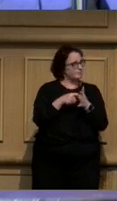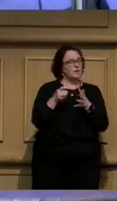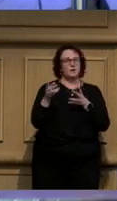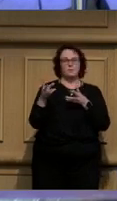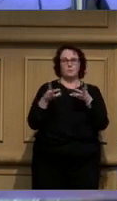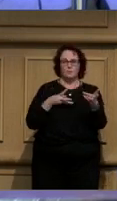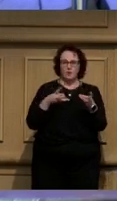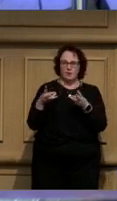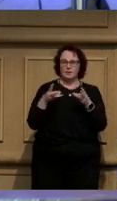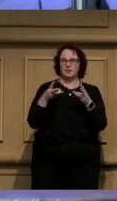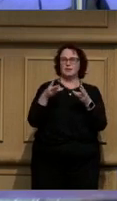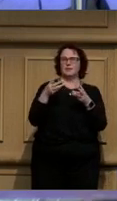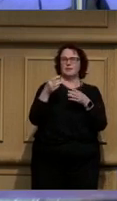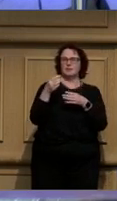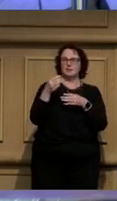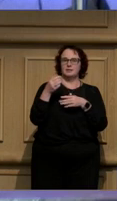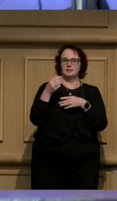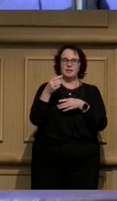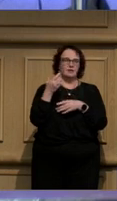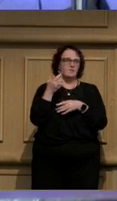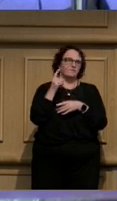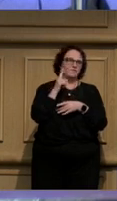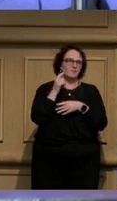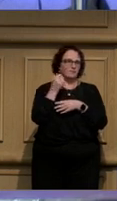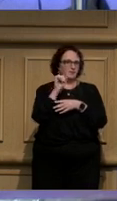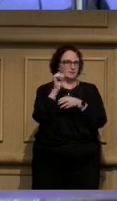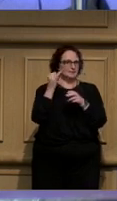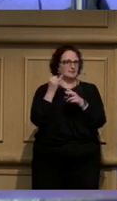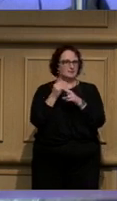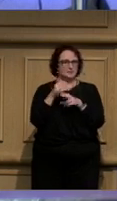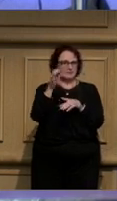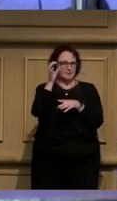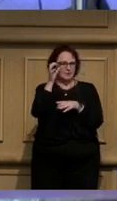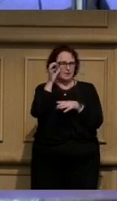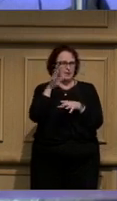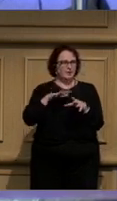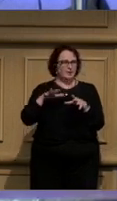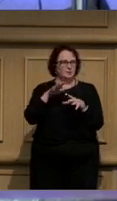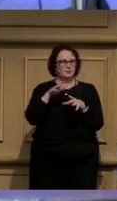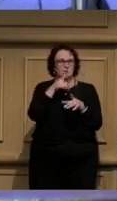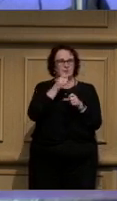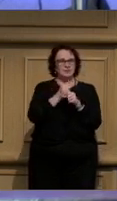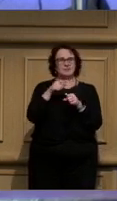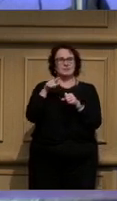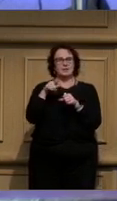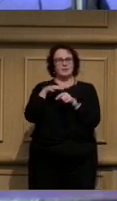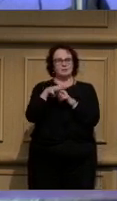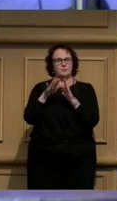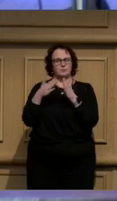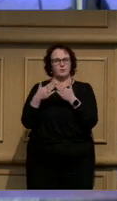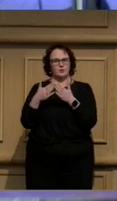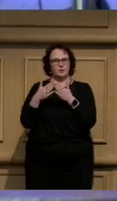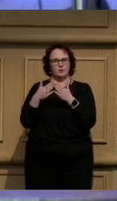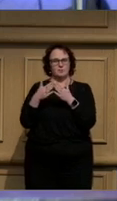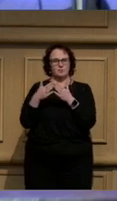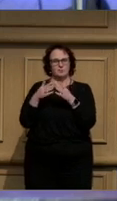feminist avant-garde cinema. And it's very much about the influence by this book called Witches and